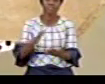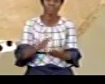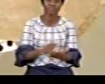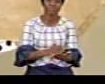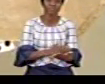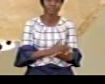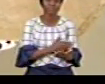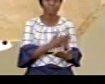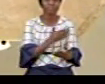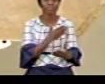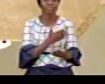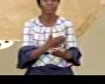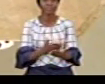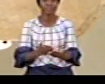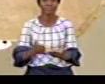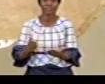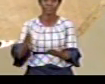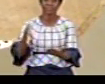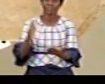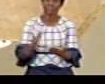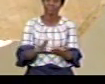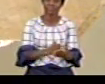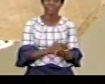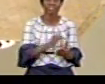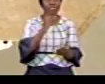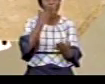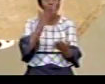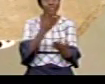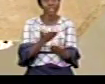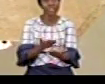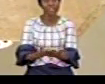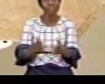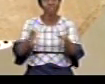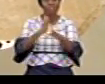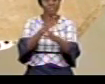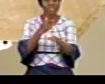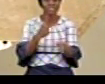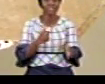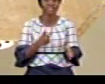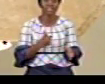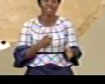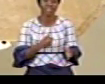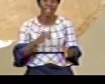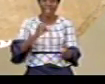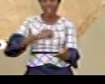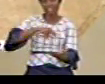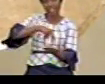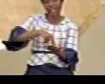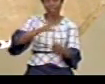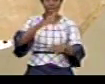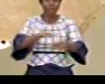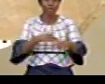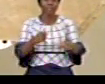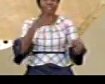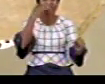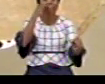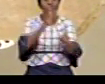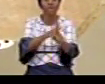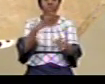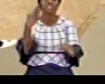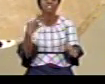The B-I-B-L-E is good enough for me. I stand upon